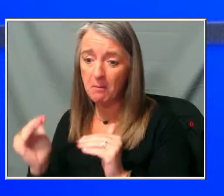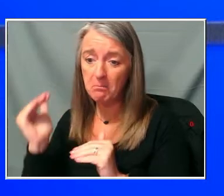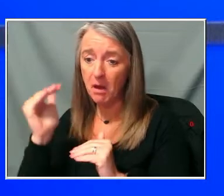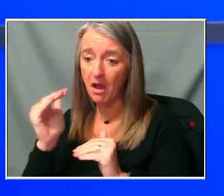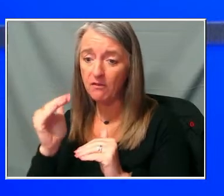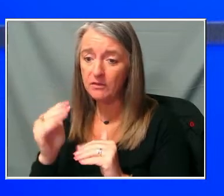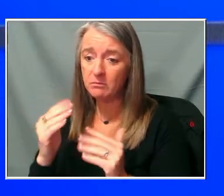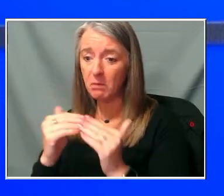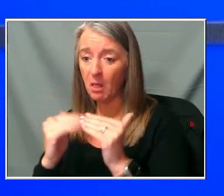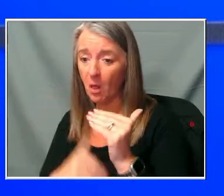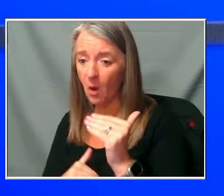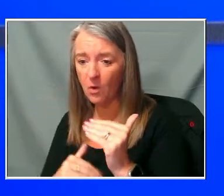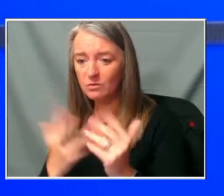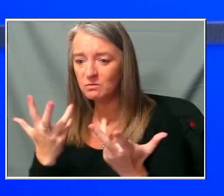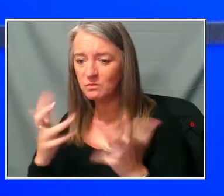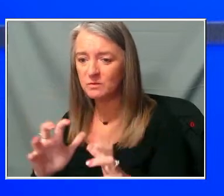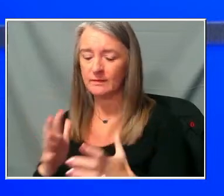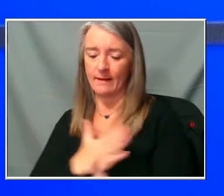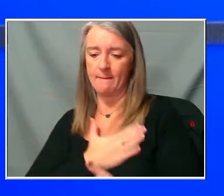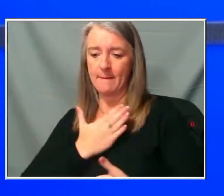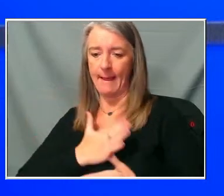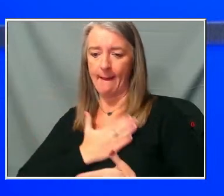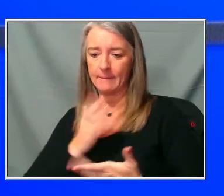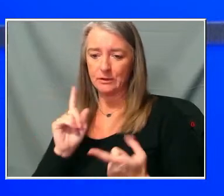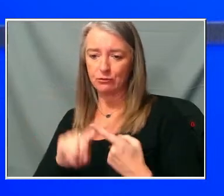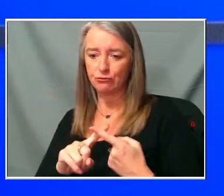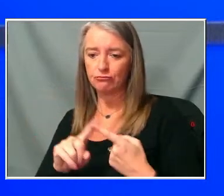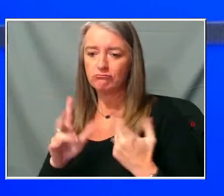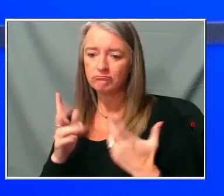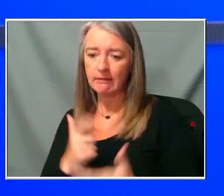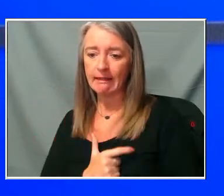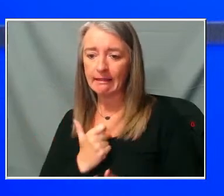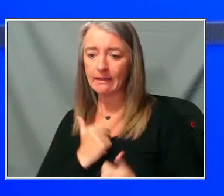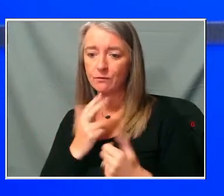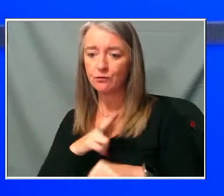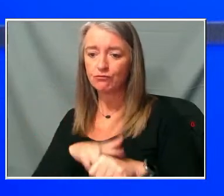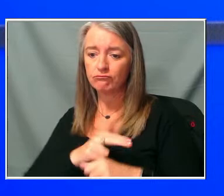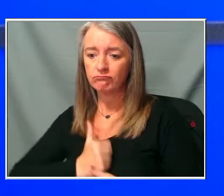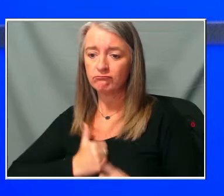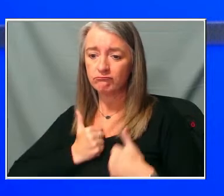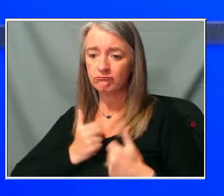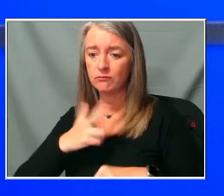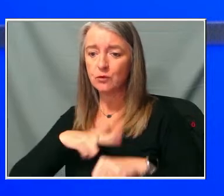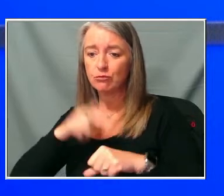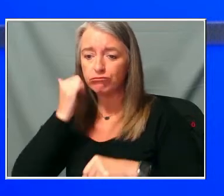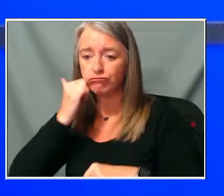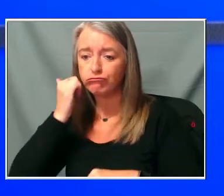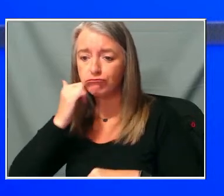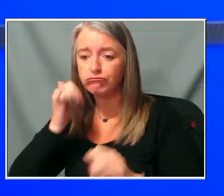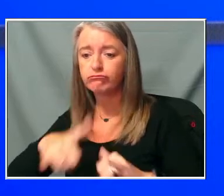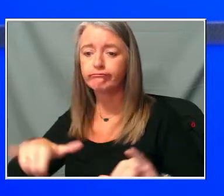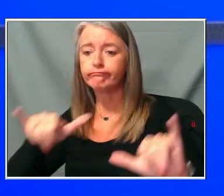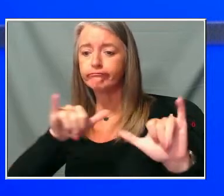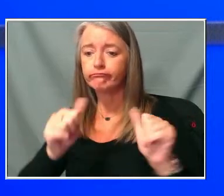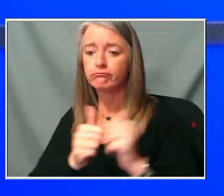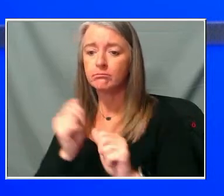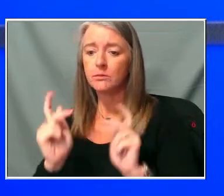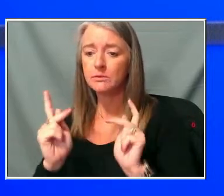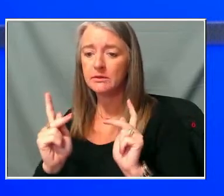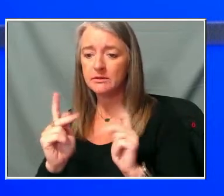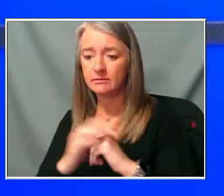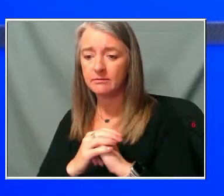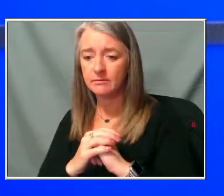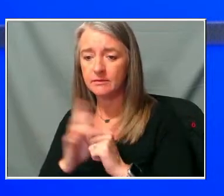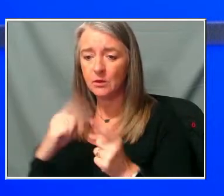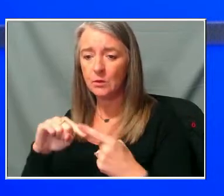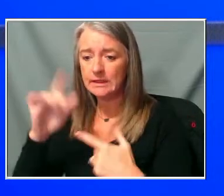be below. And I'm just happy to be able to live a normal life, have normal days like most people. And I think that's all I ever asked for when I was